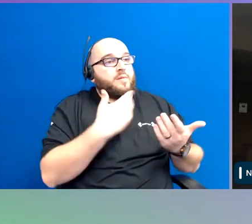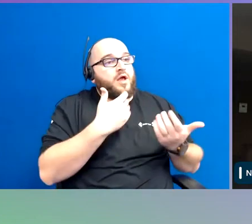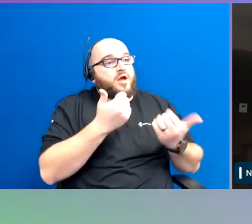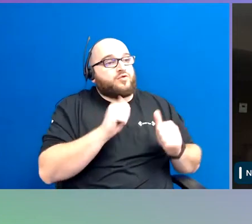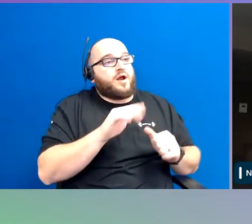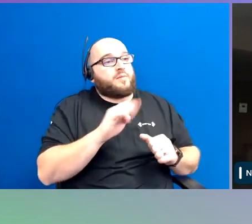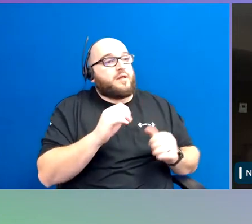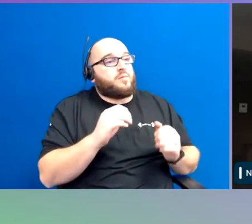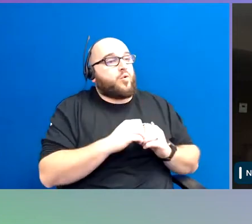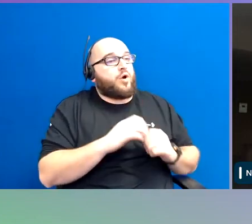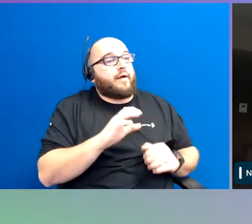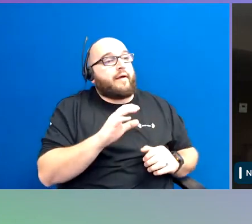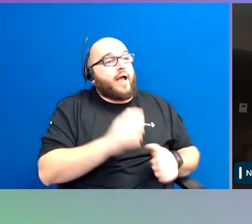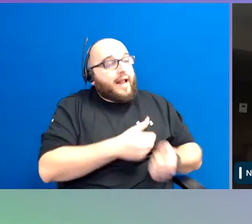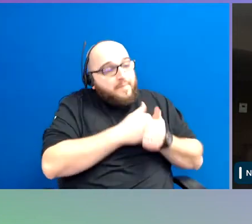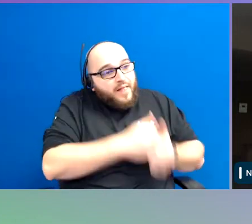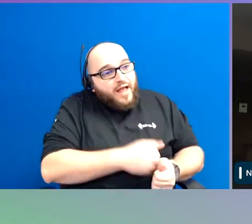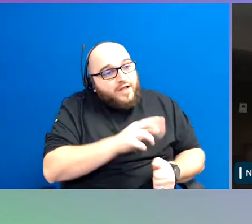or monitoring.